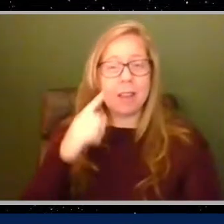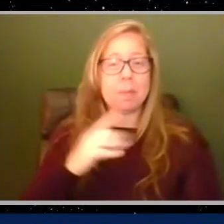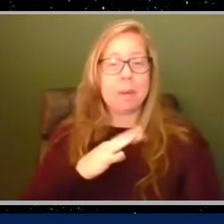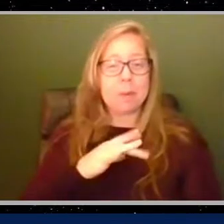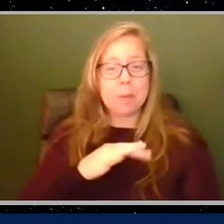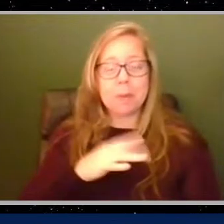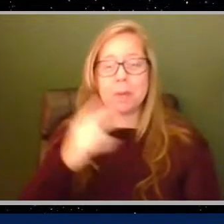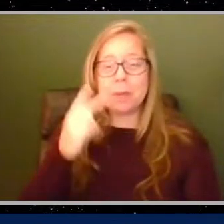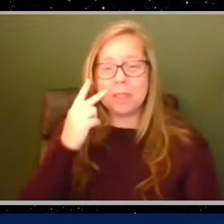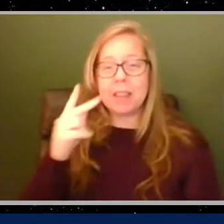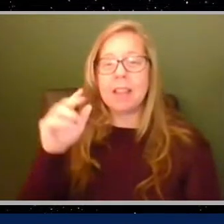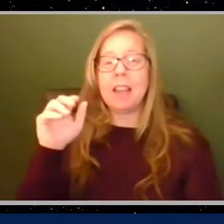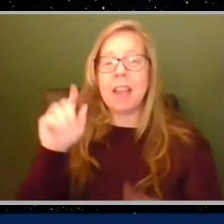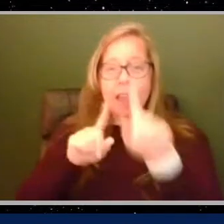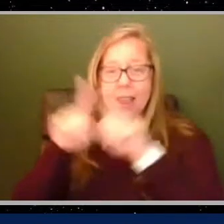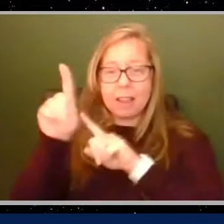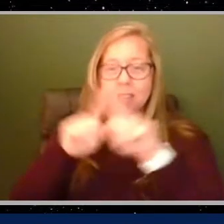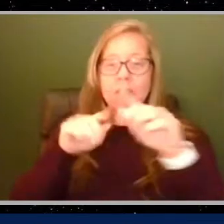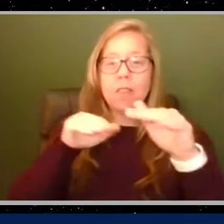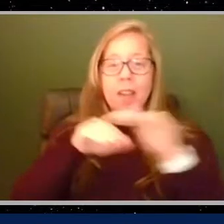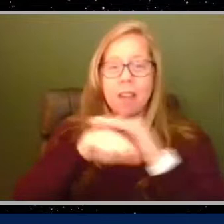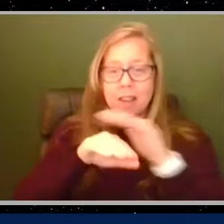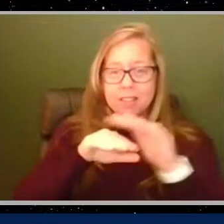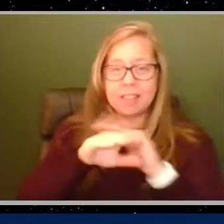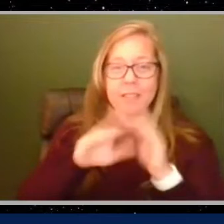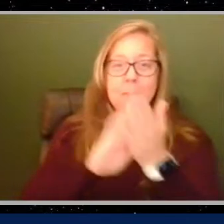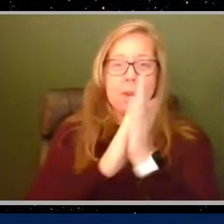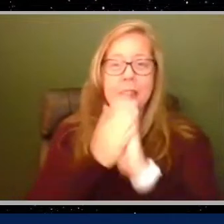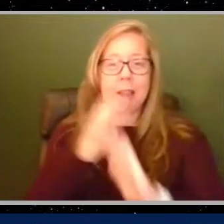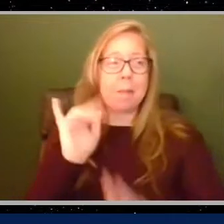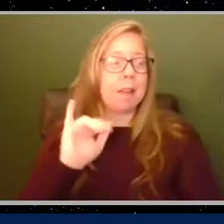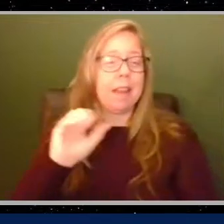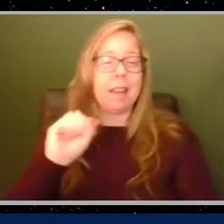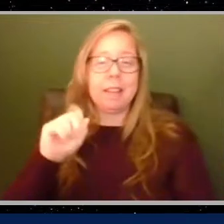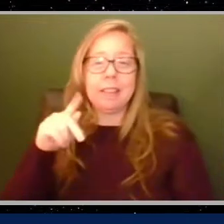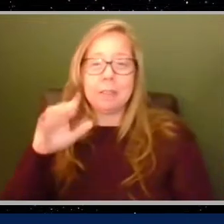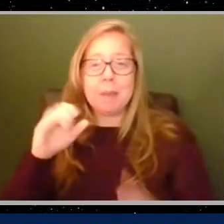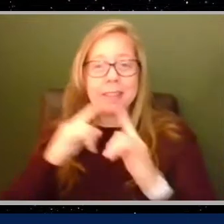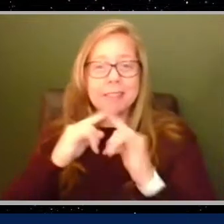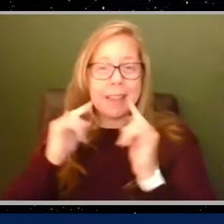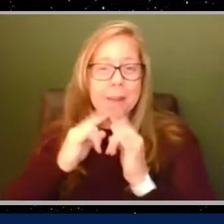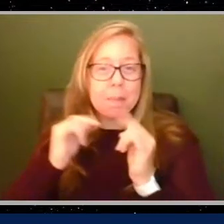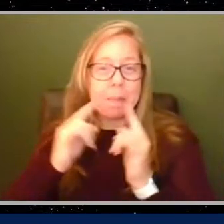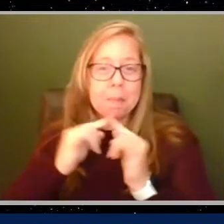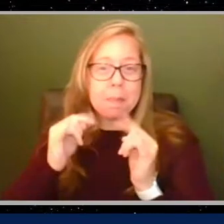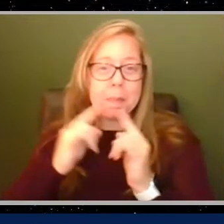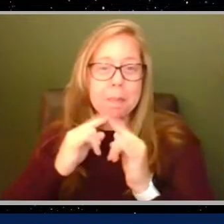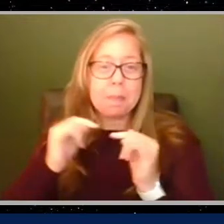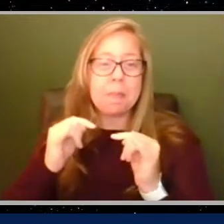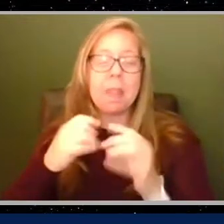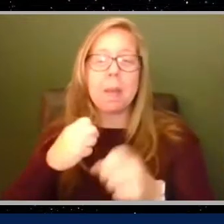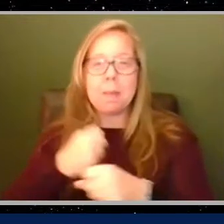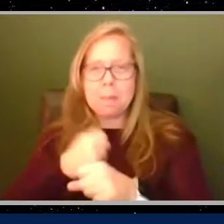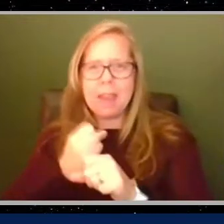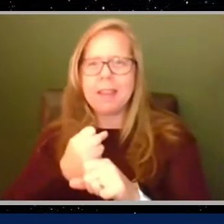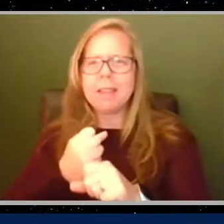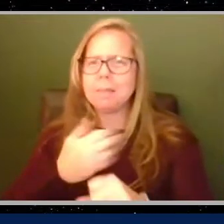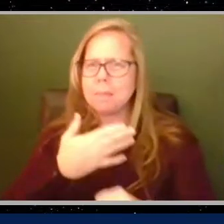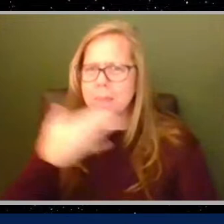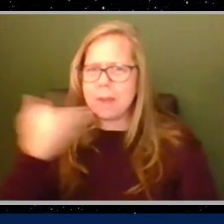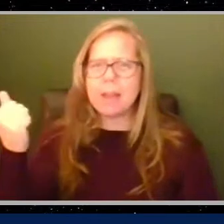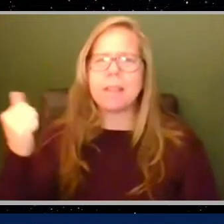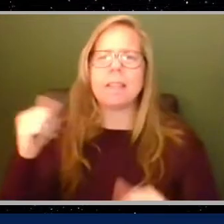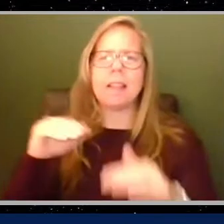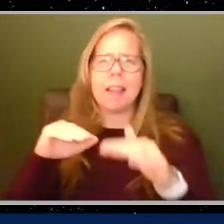AstroAccess somehow got down to the level of like Space Camp or like those experiences there to make them so much more accessible as well, or